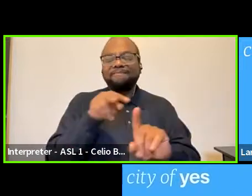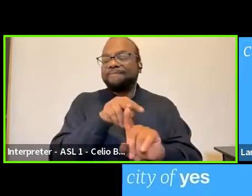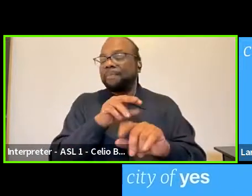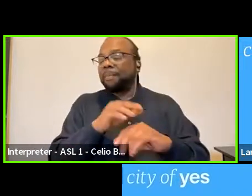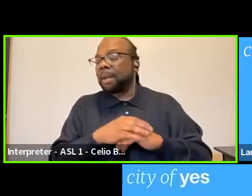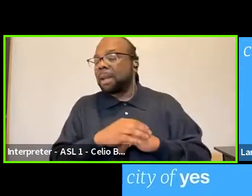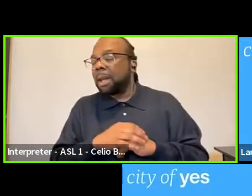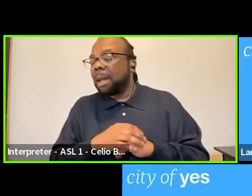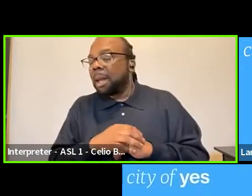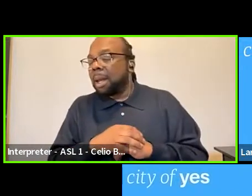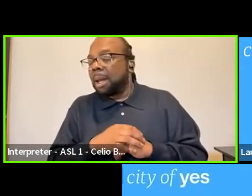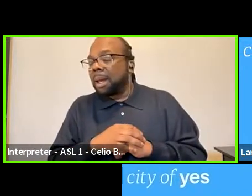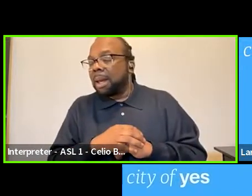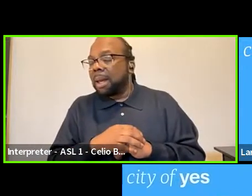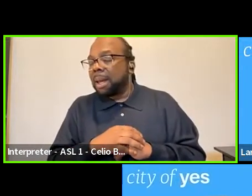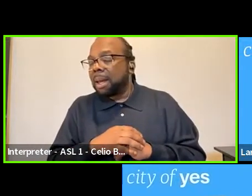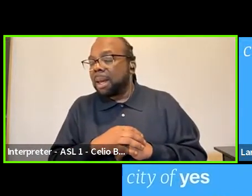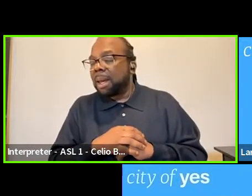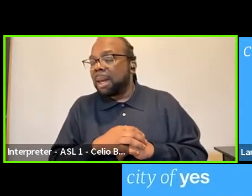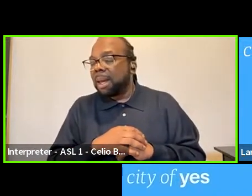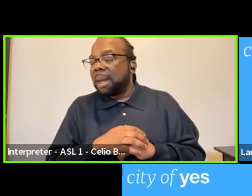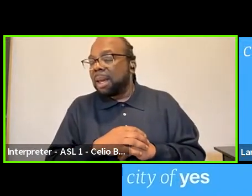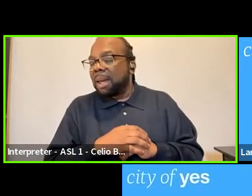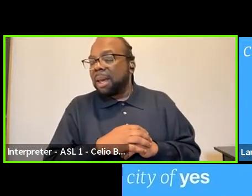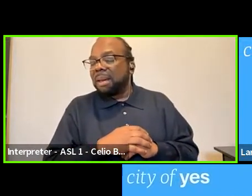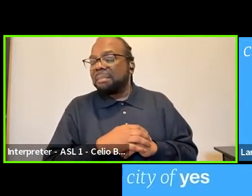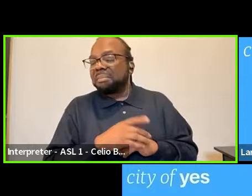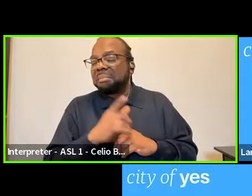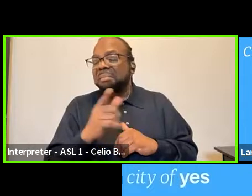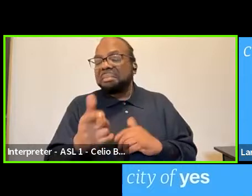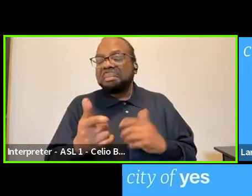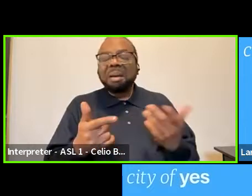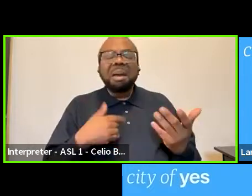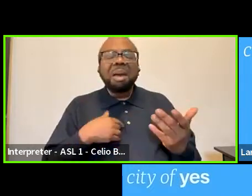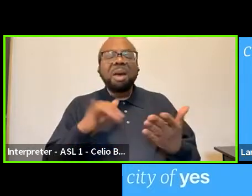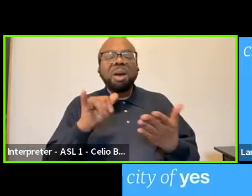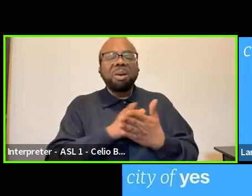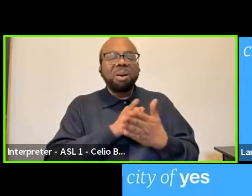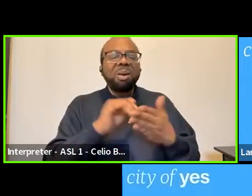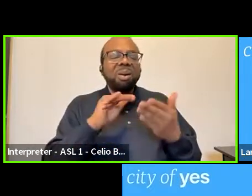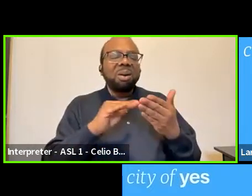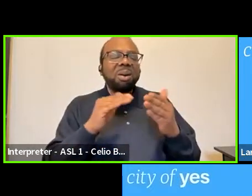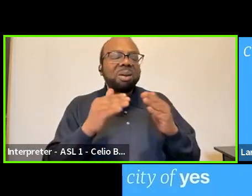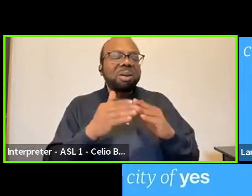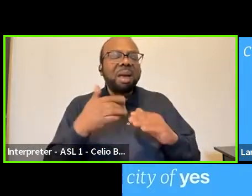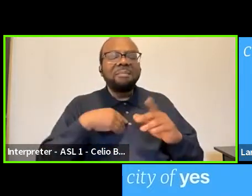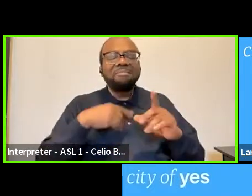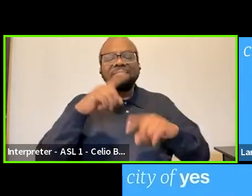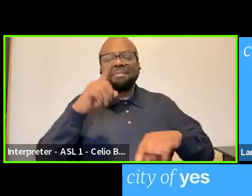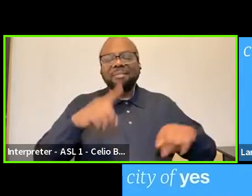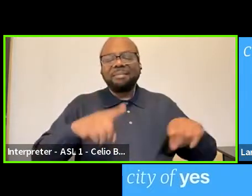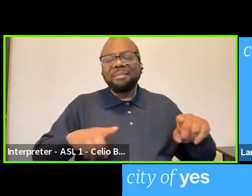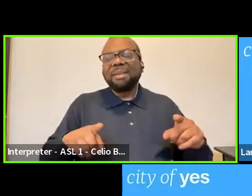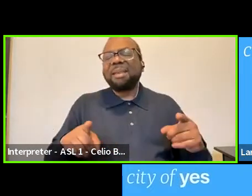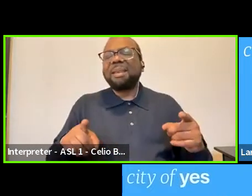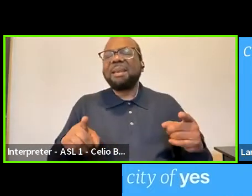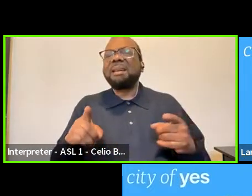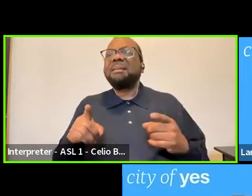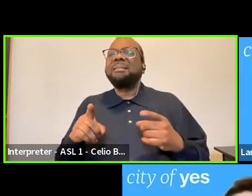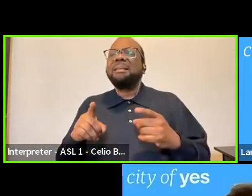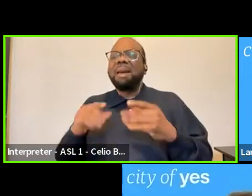Yeah. As we've mentioned, you know, previously in the presentation, New York City, it's home to many different kinds of neighborhoods, many different kinds of neighborhood contexts.